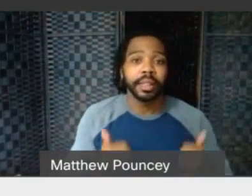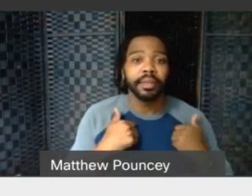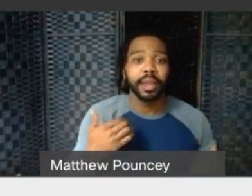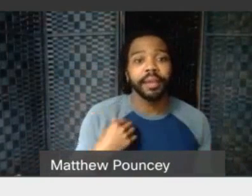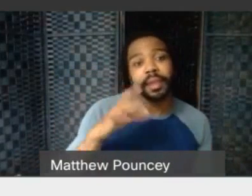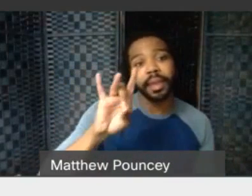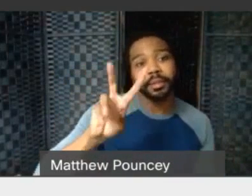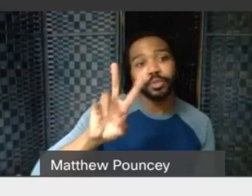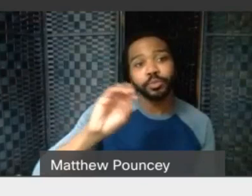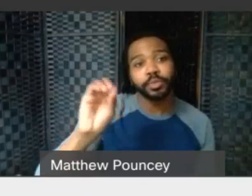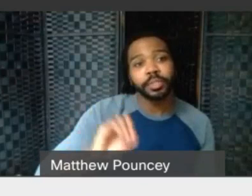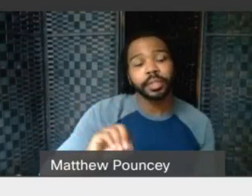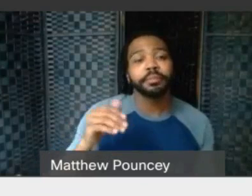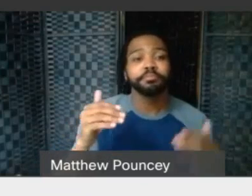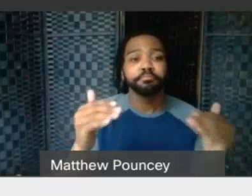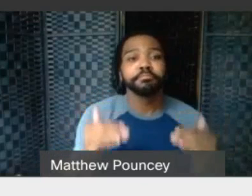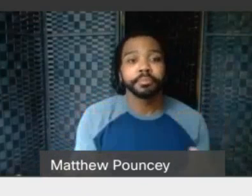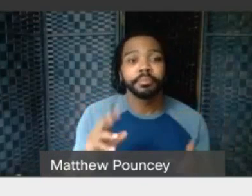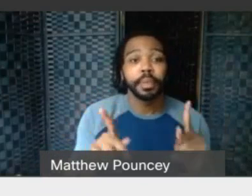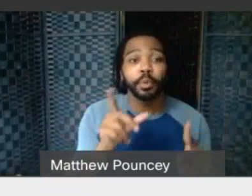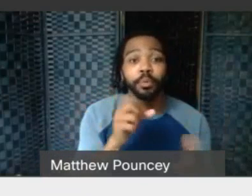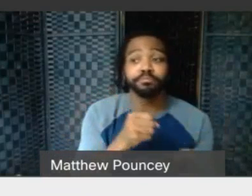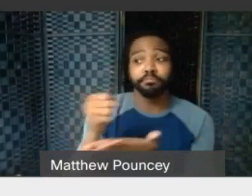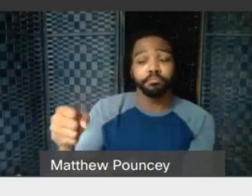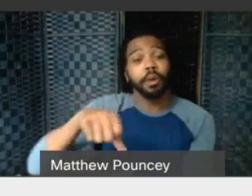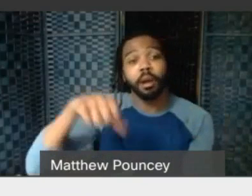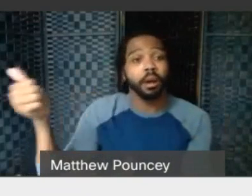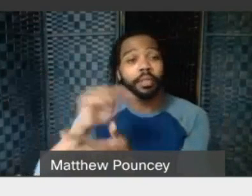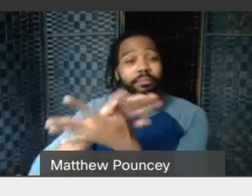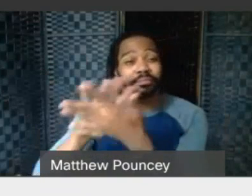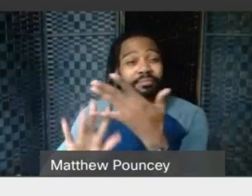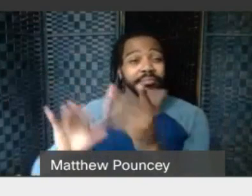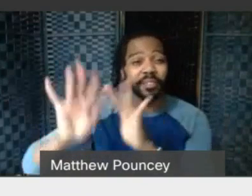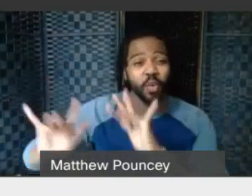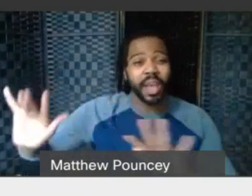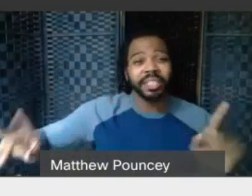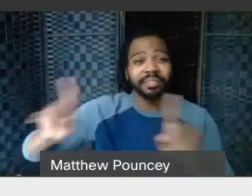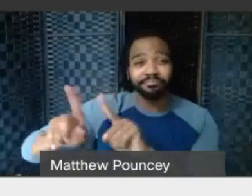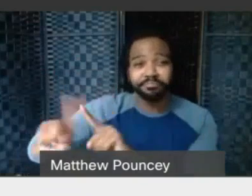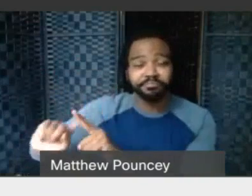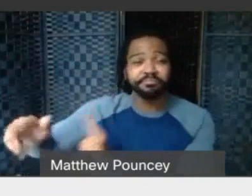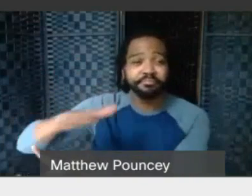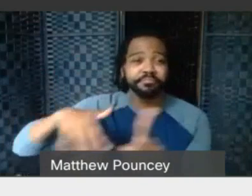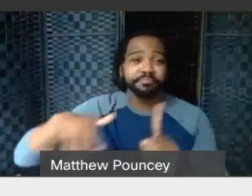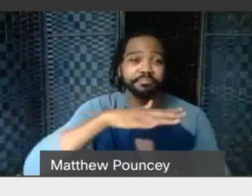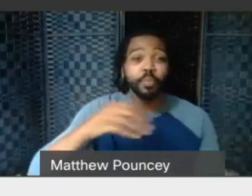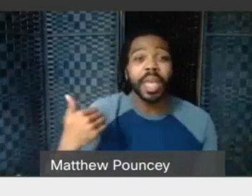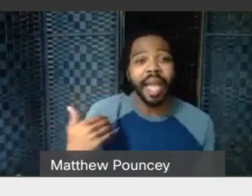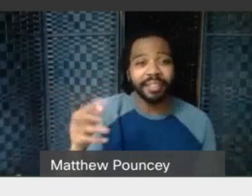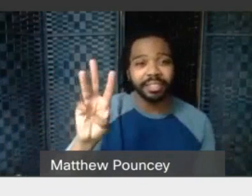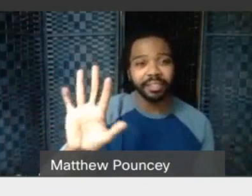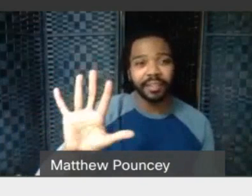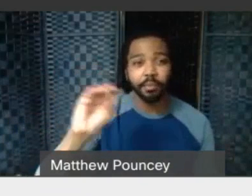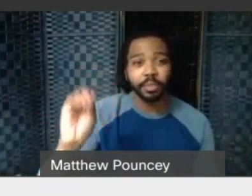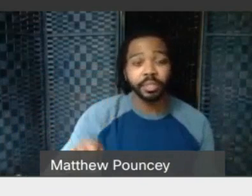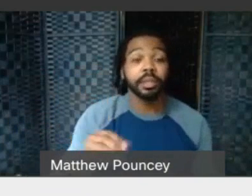82%. In people in other placements, it's a variety of different placements. There's 65%. Host home